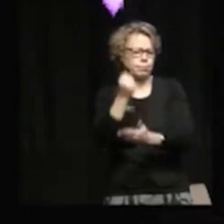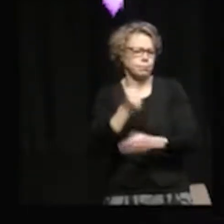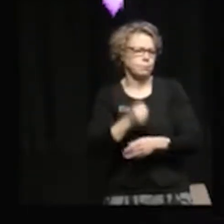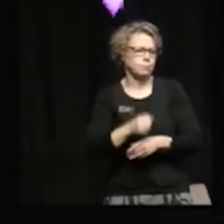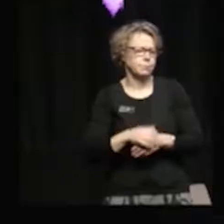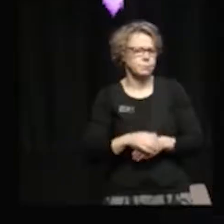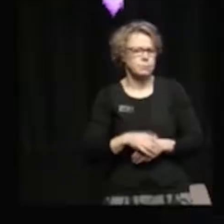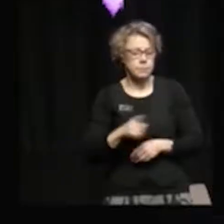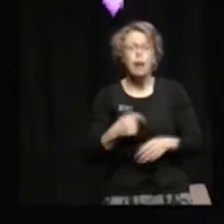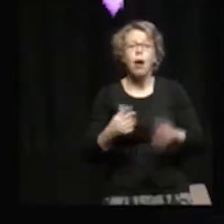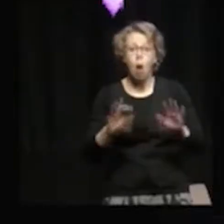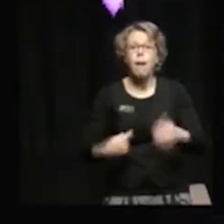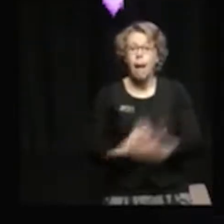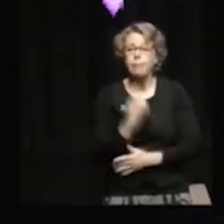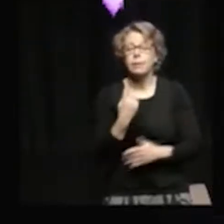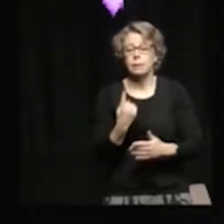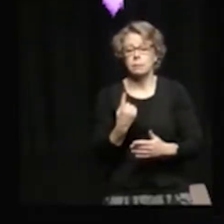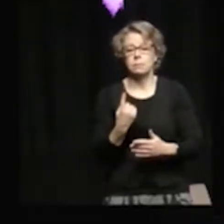It happened.